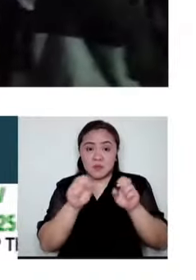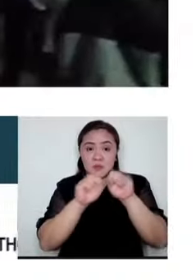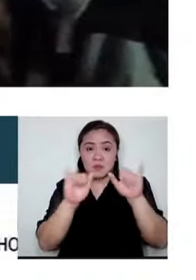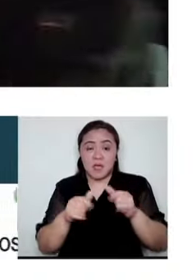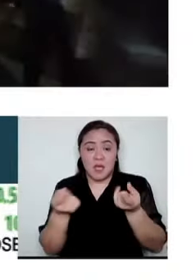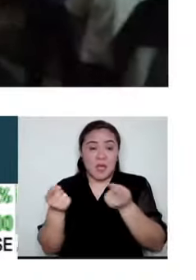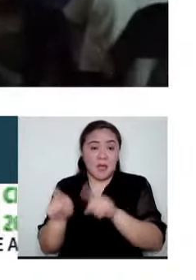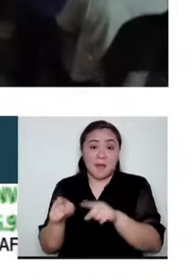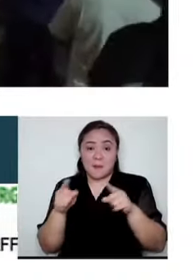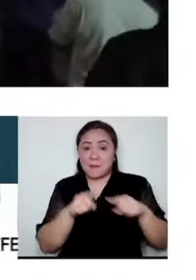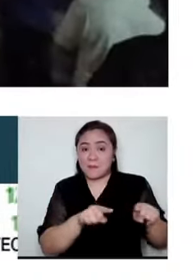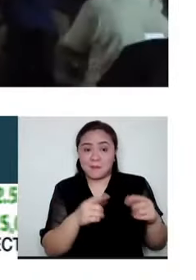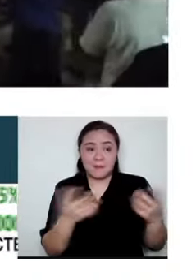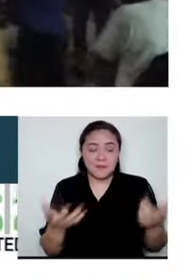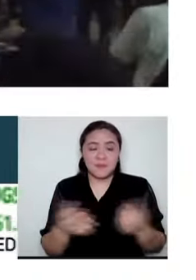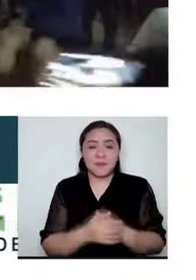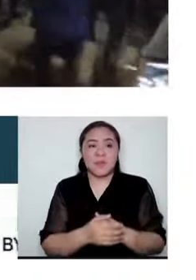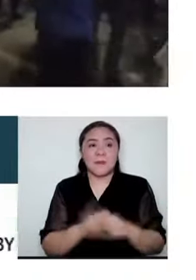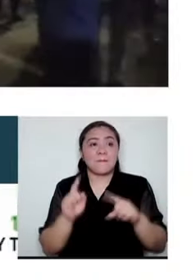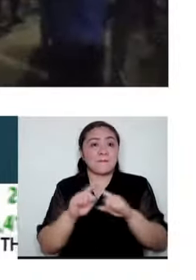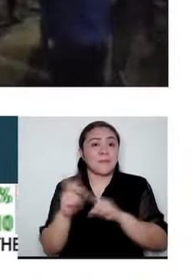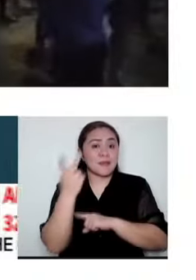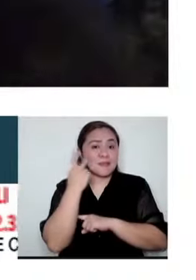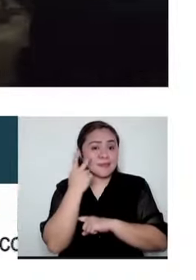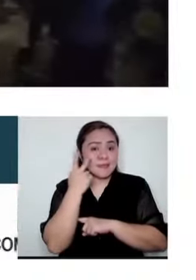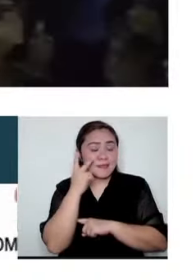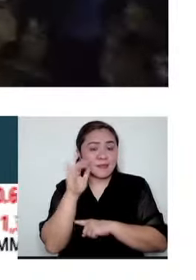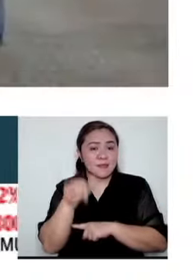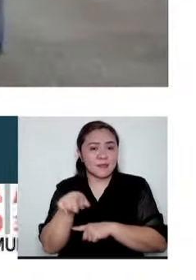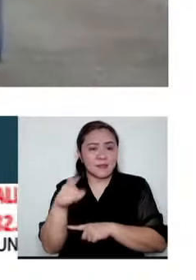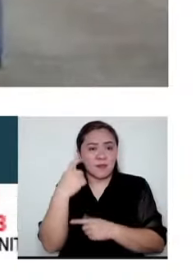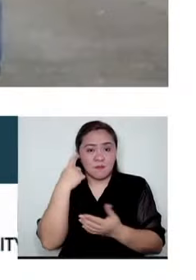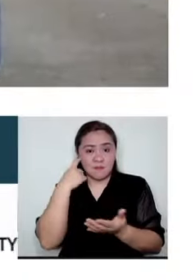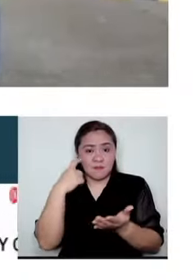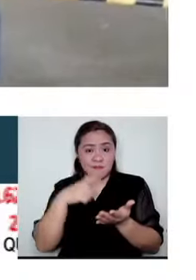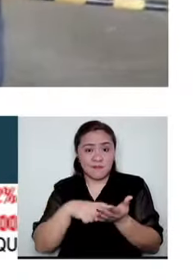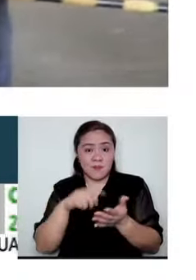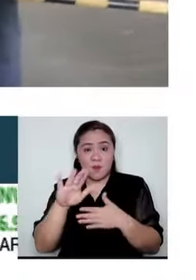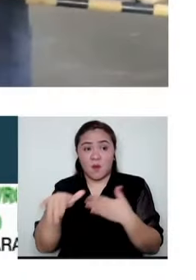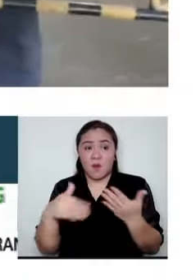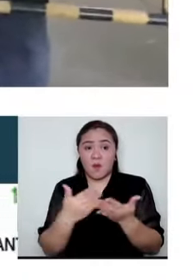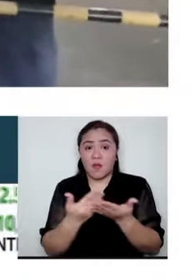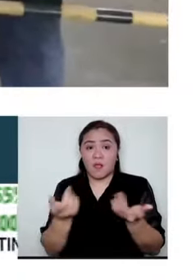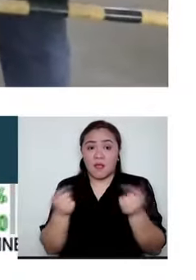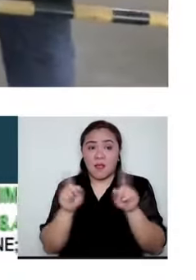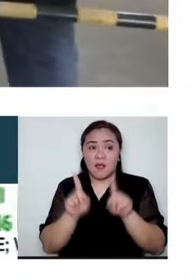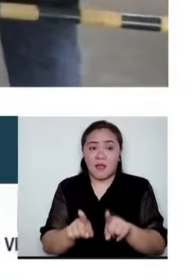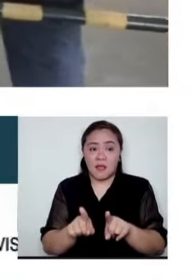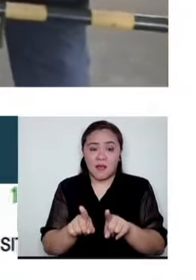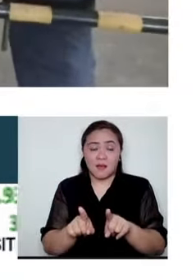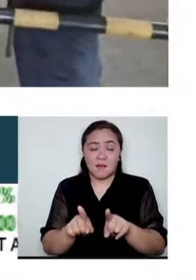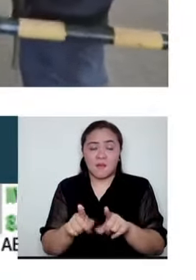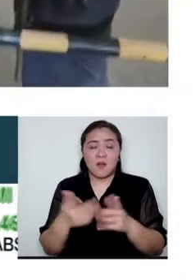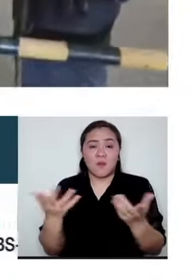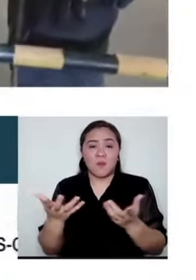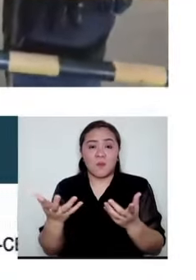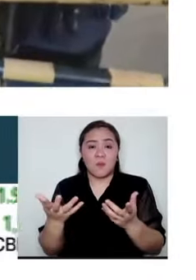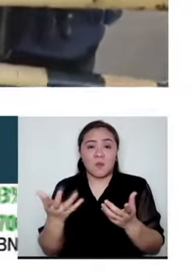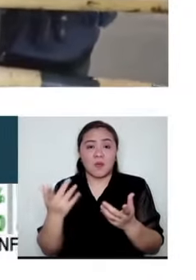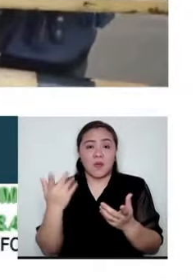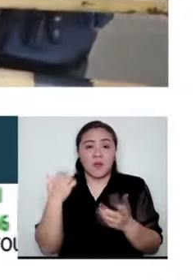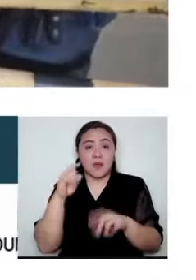to that. And Carmina, you should note that all of this happened before the declaration or the